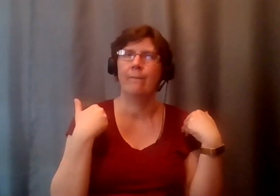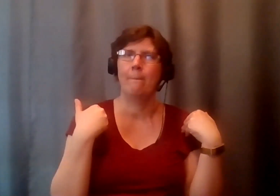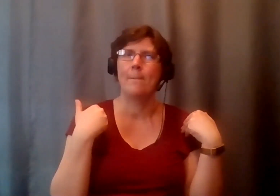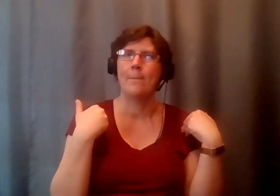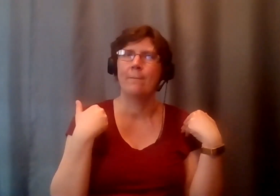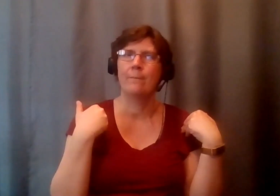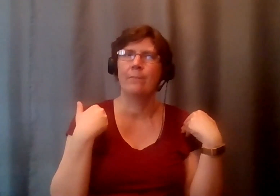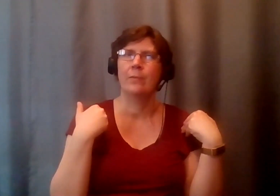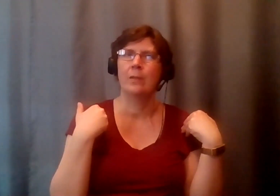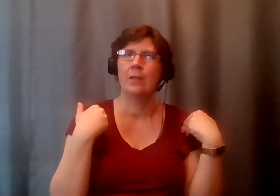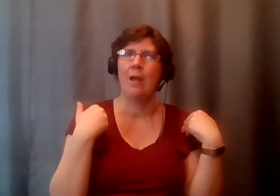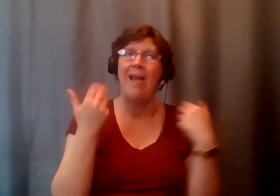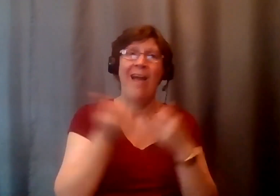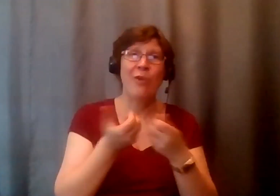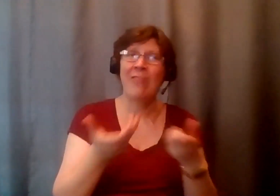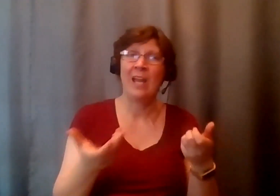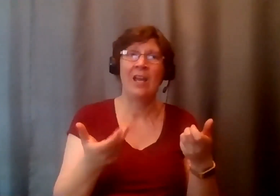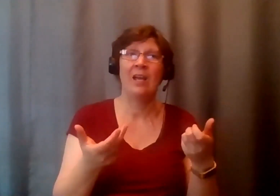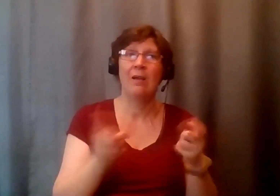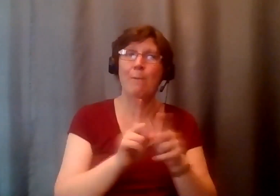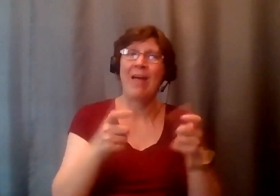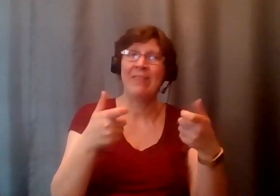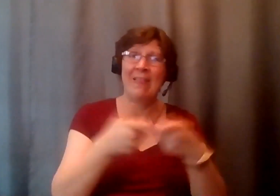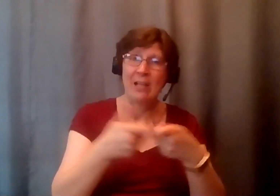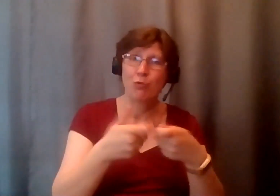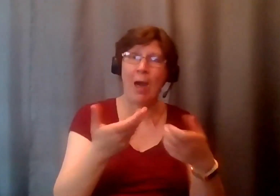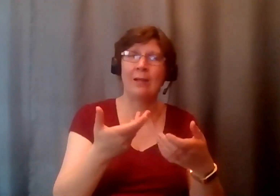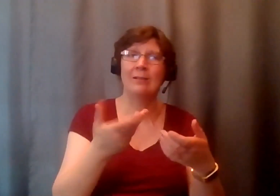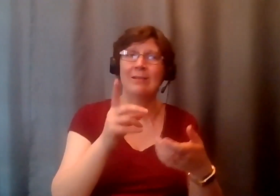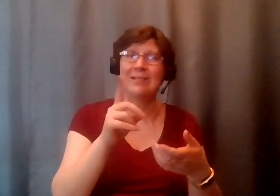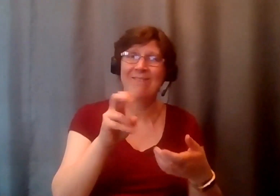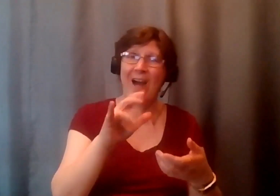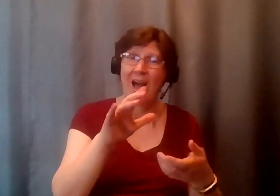probably everything but the electronic device if everybody's going to